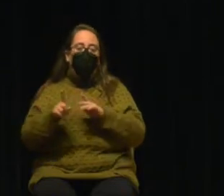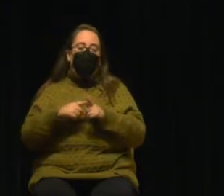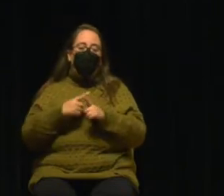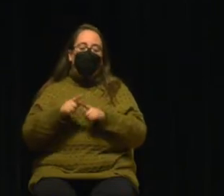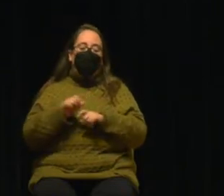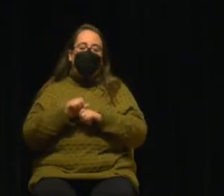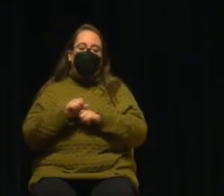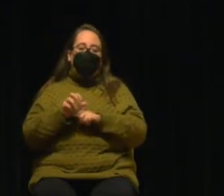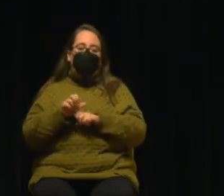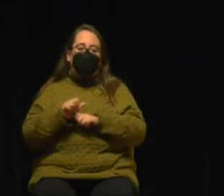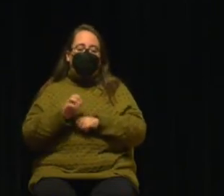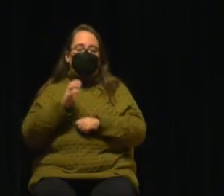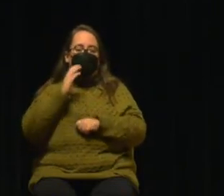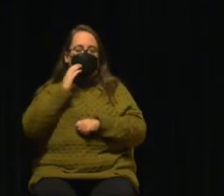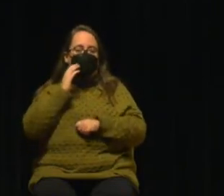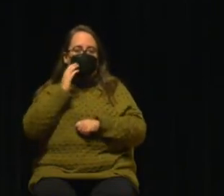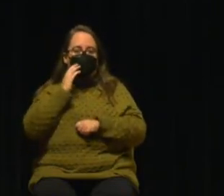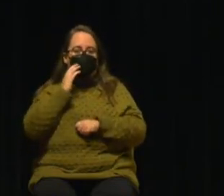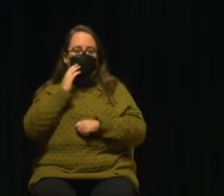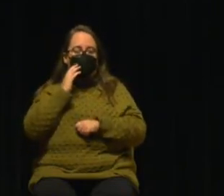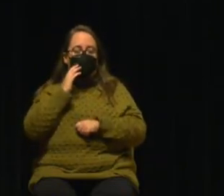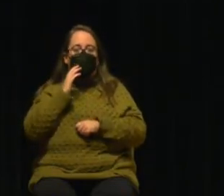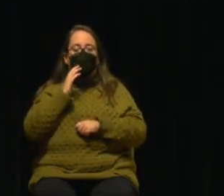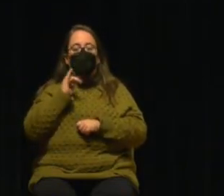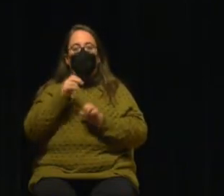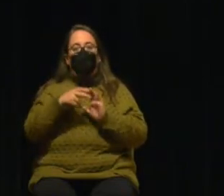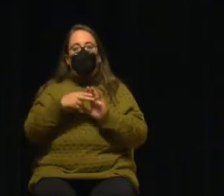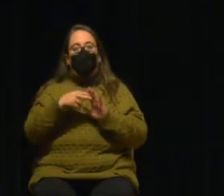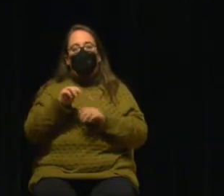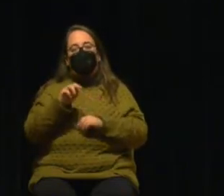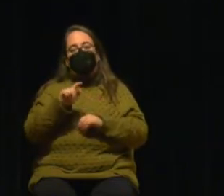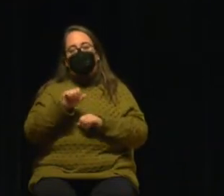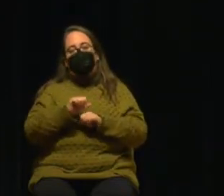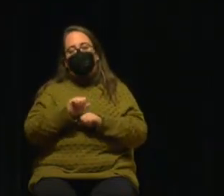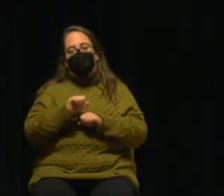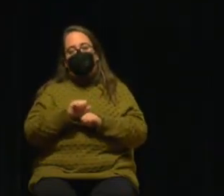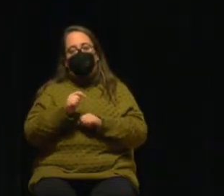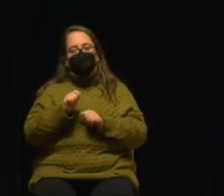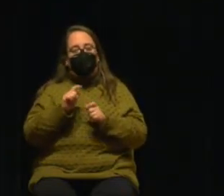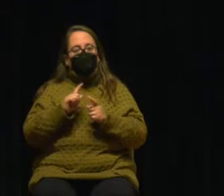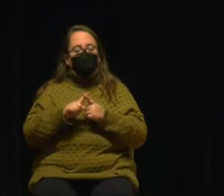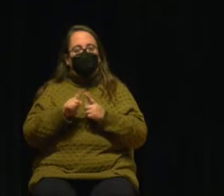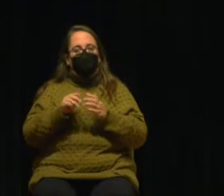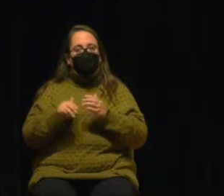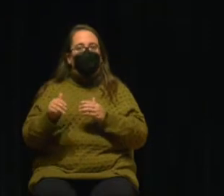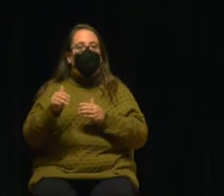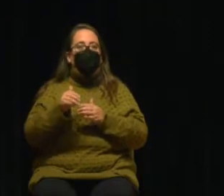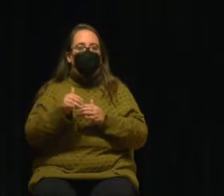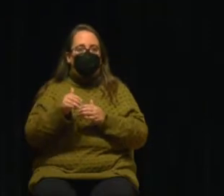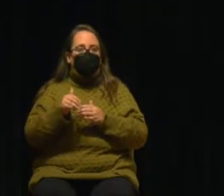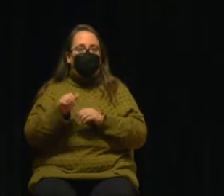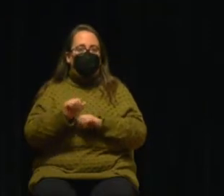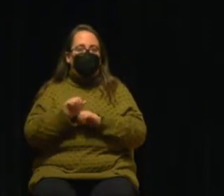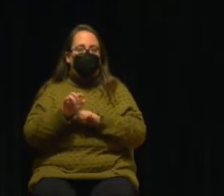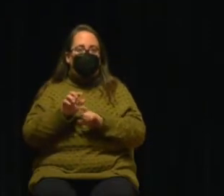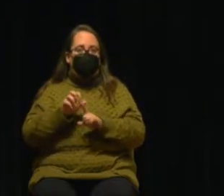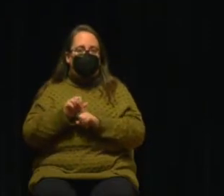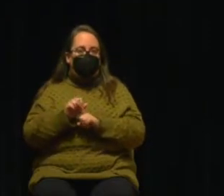were on the lookout. This is also a hallmark of Still's work, always trying to stay one step ahead of slave